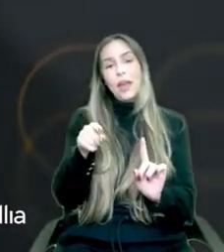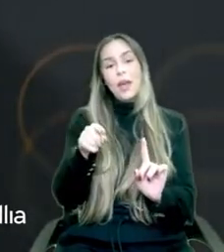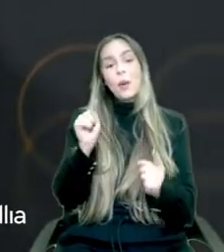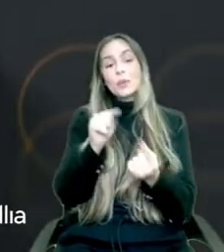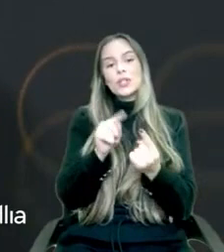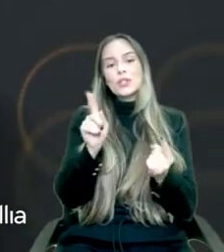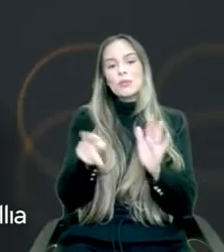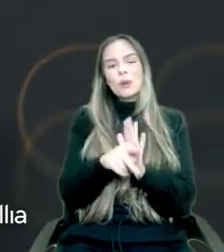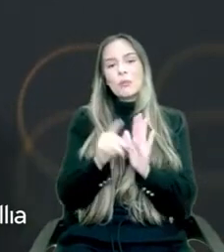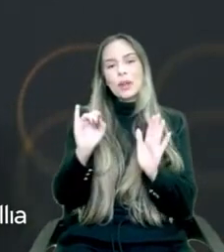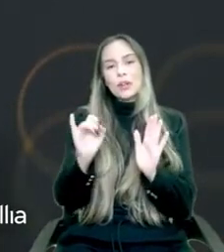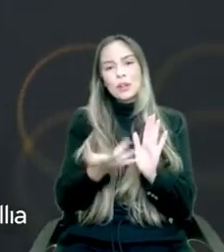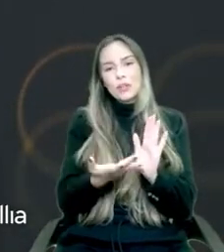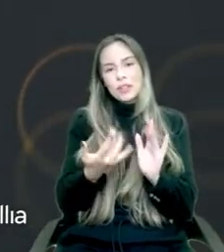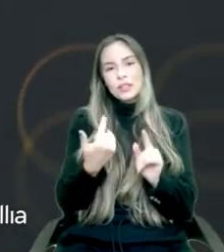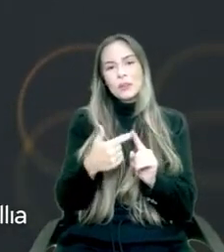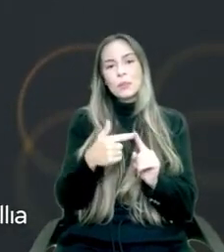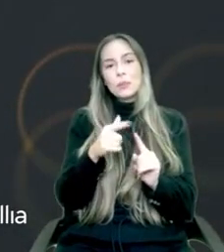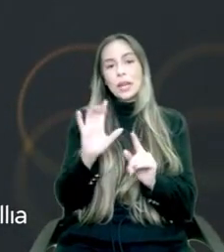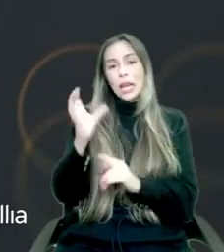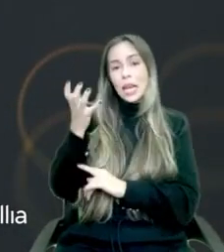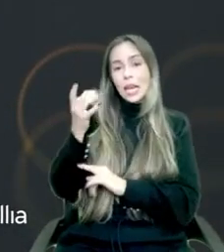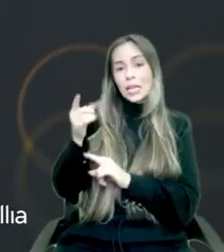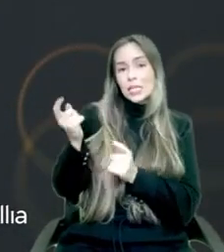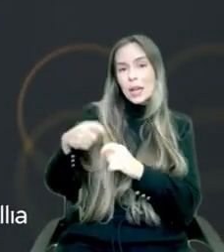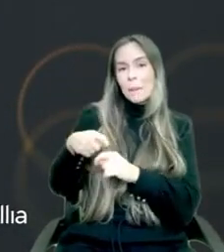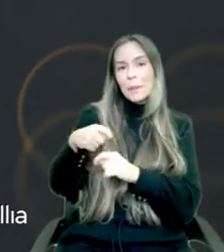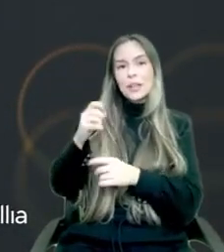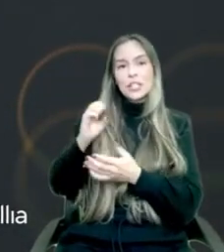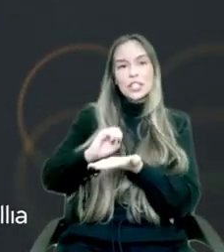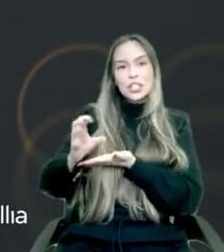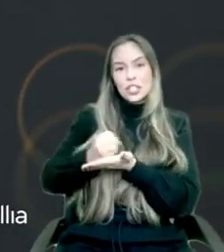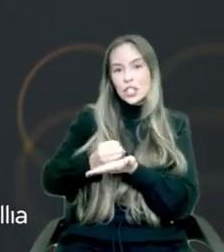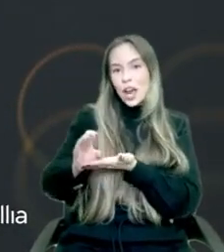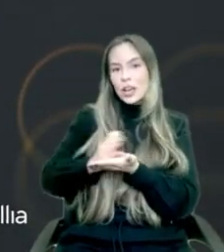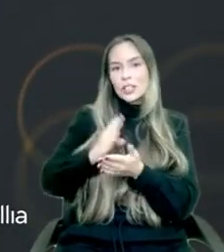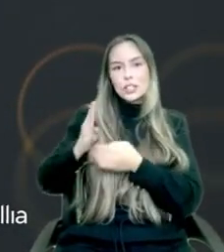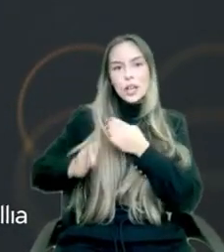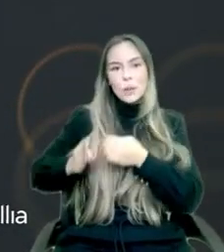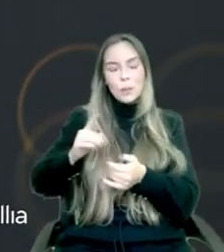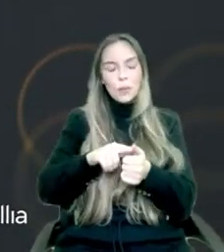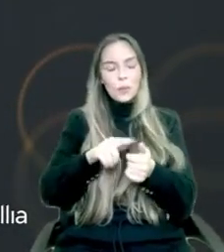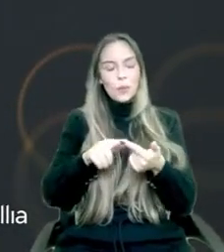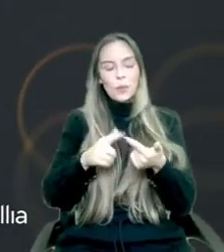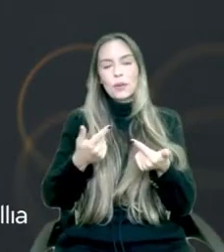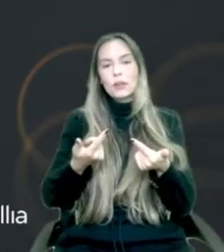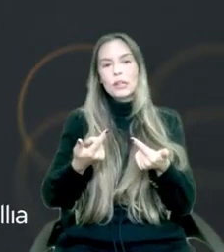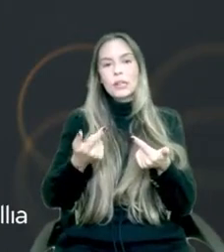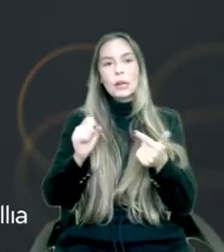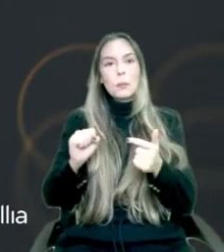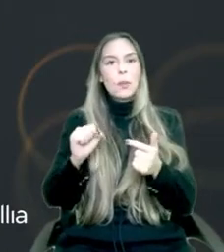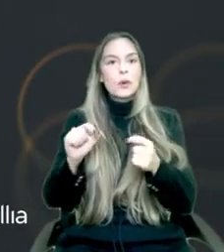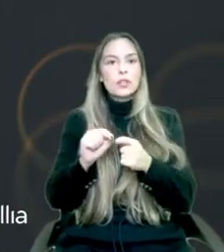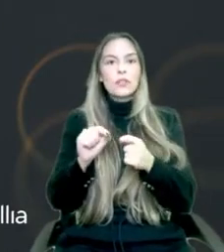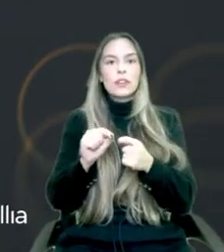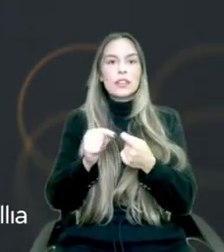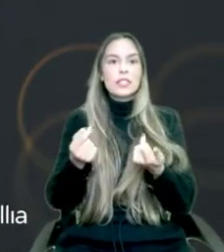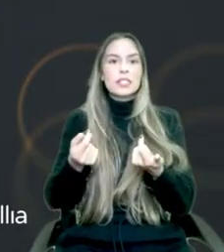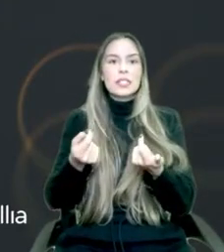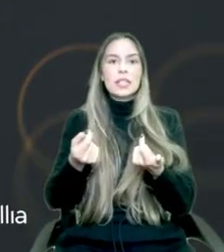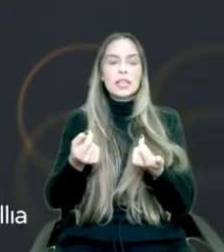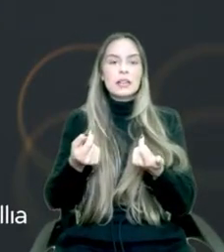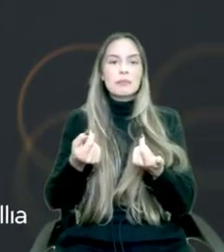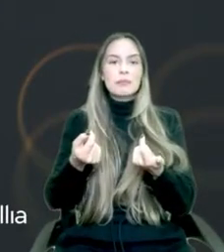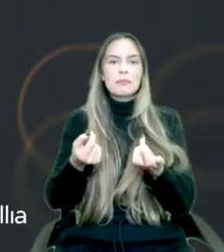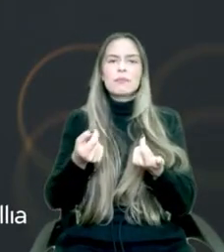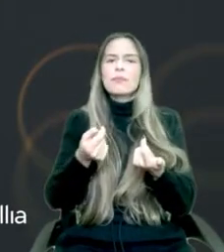sure. You can make chatbots. Your competitors can make chatbots too. You know, we could do X and Y. But of course, everybody can